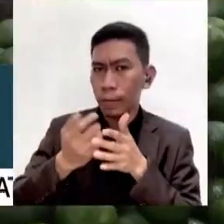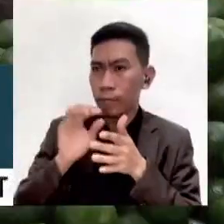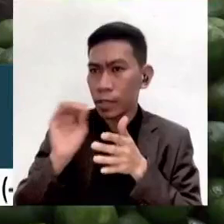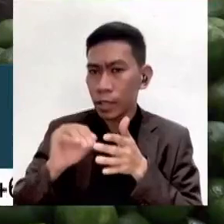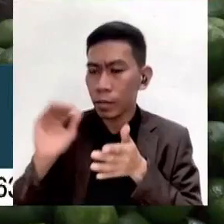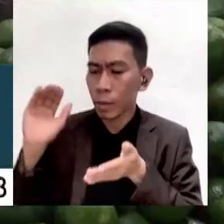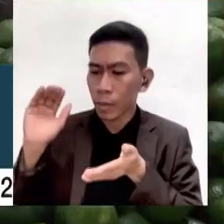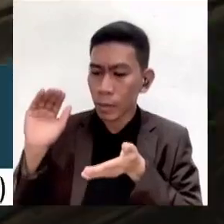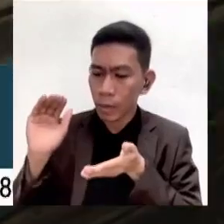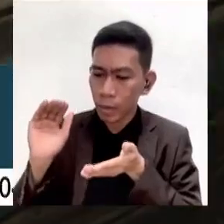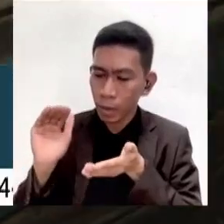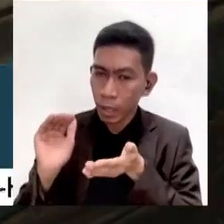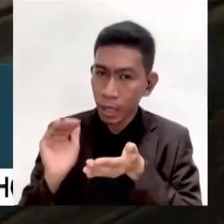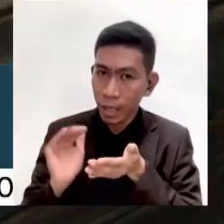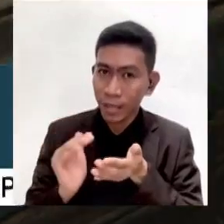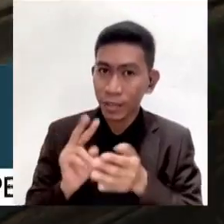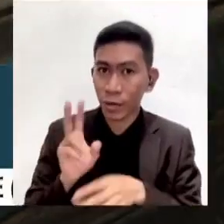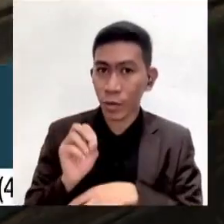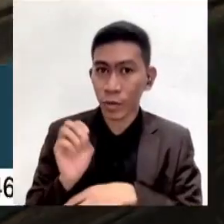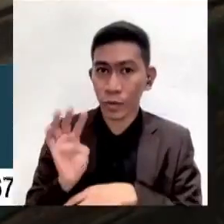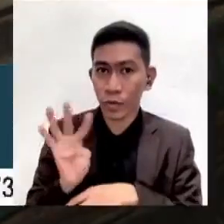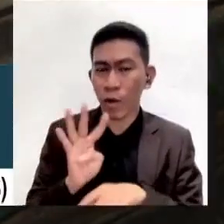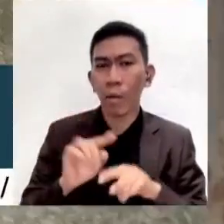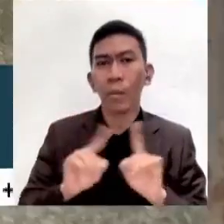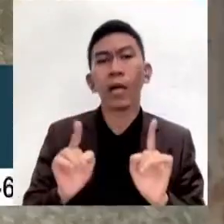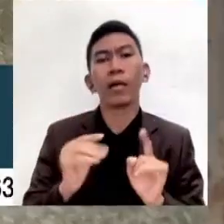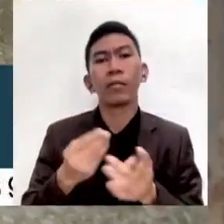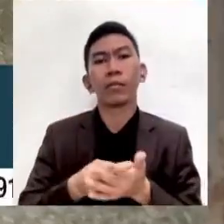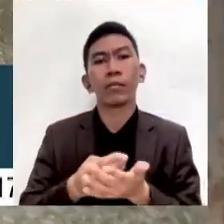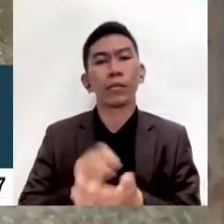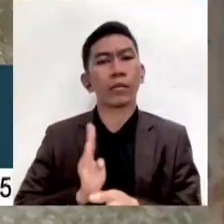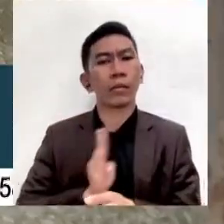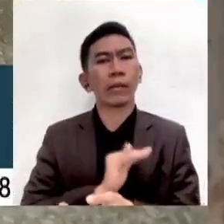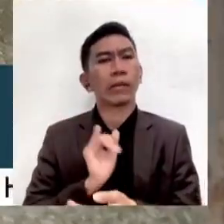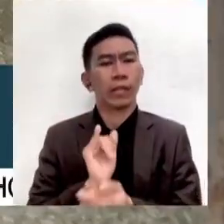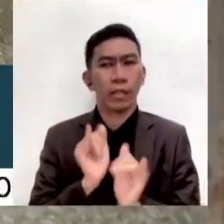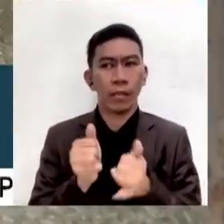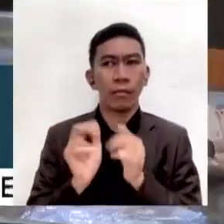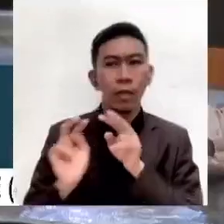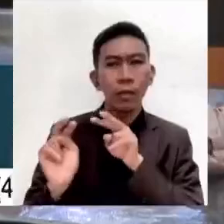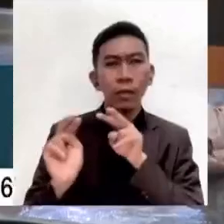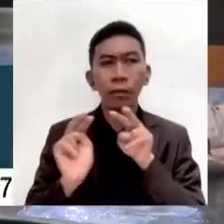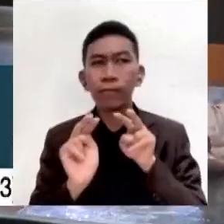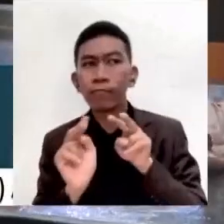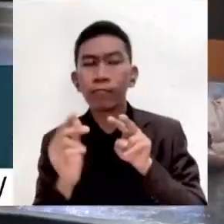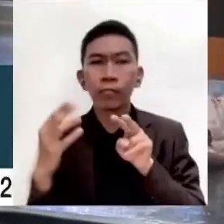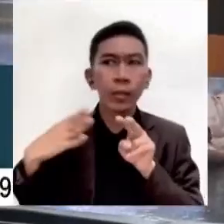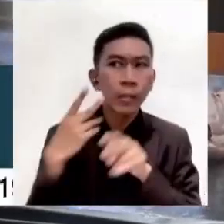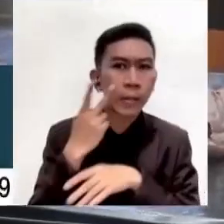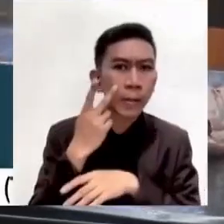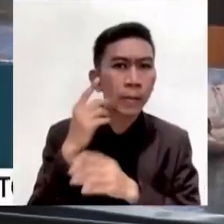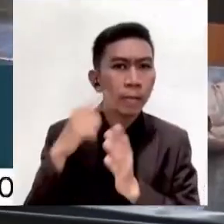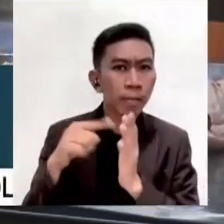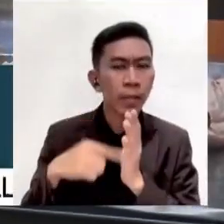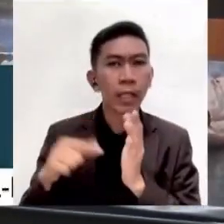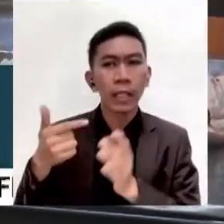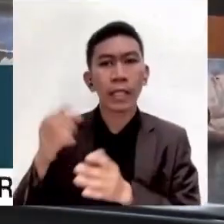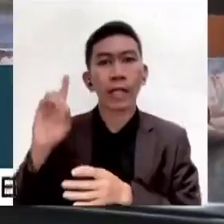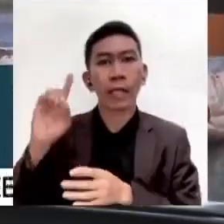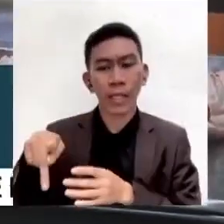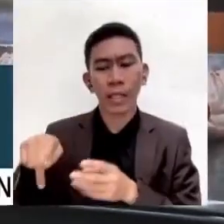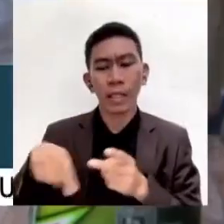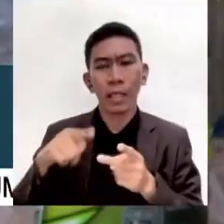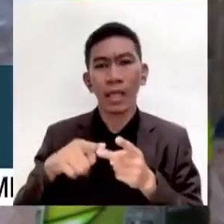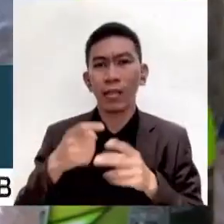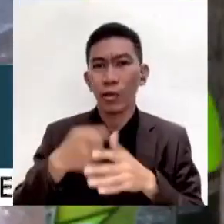in 2024, the Monetary Board is on the lookout for other factors such as GDP and inflation expectations